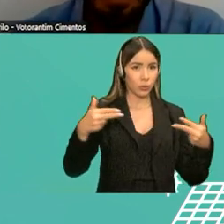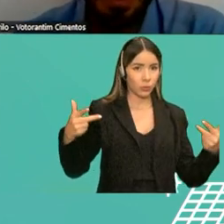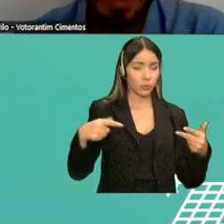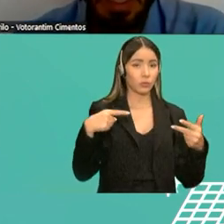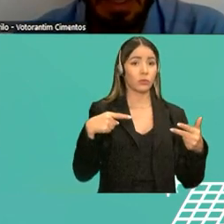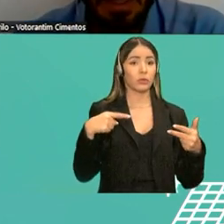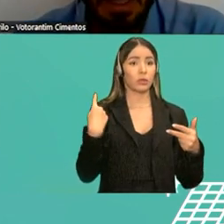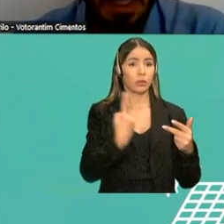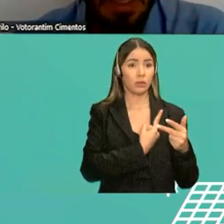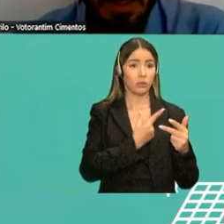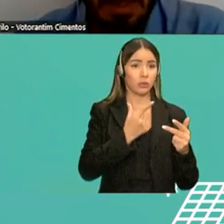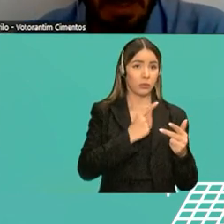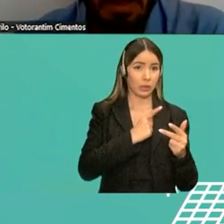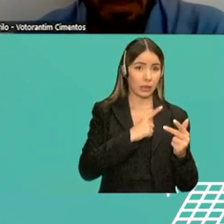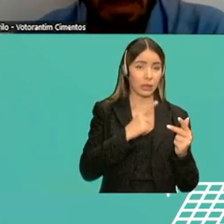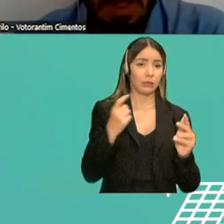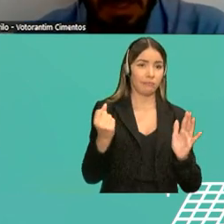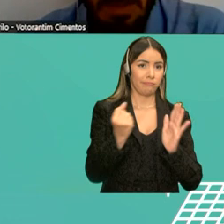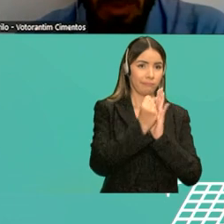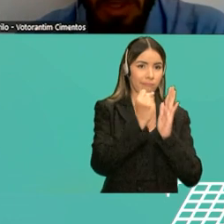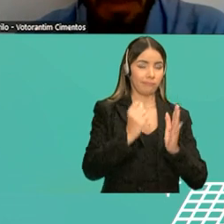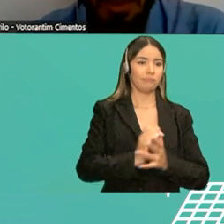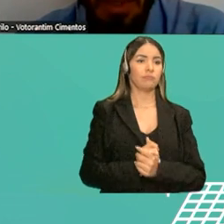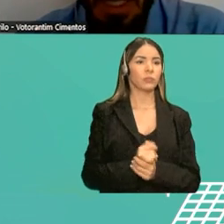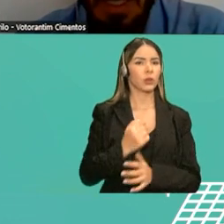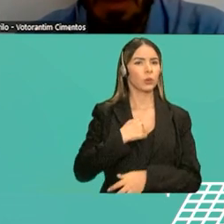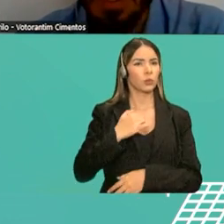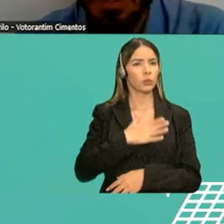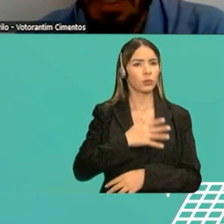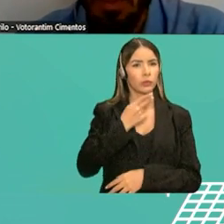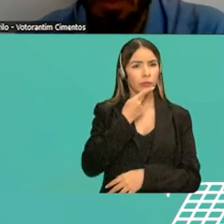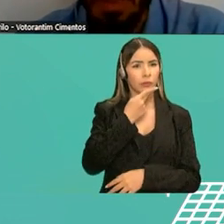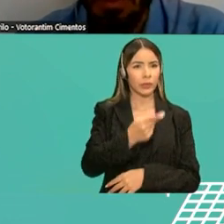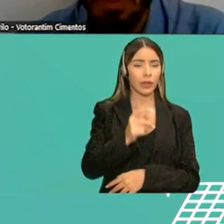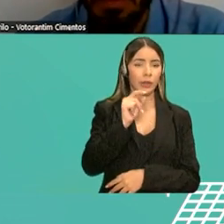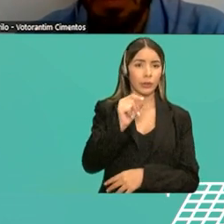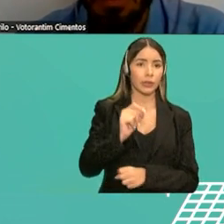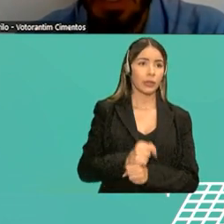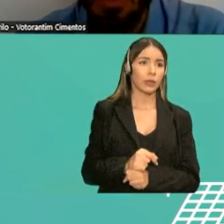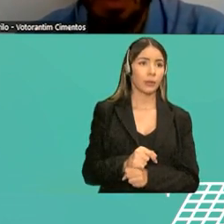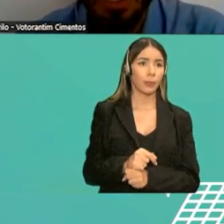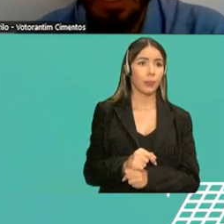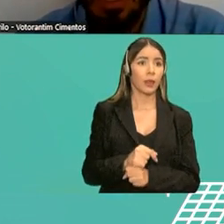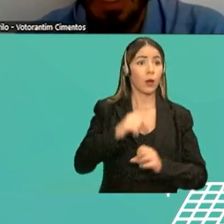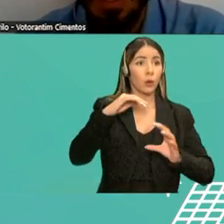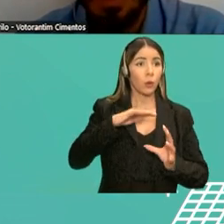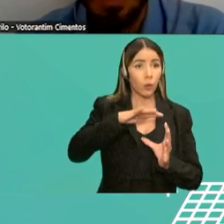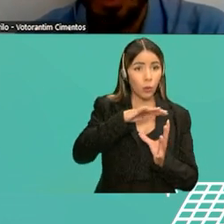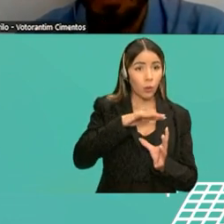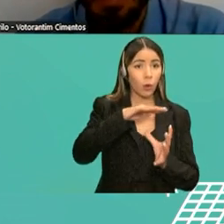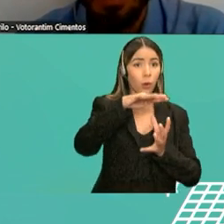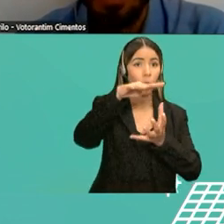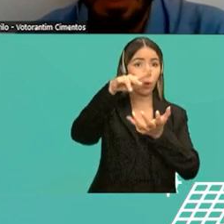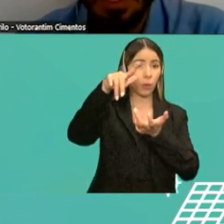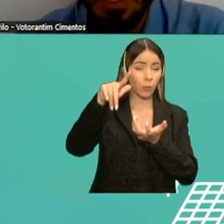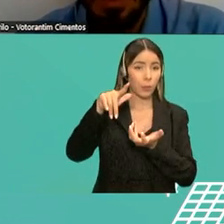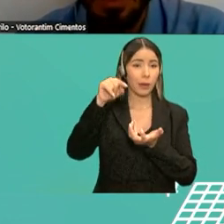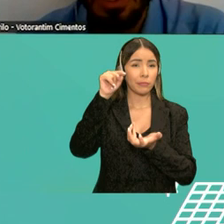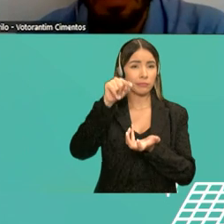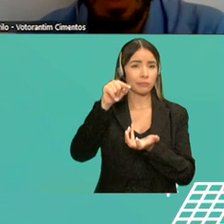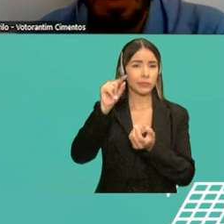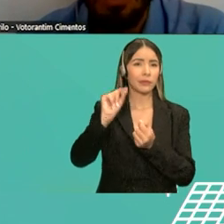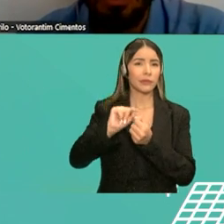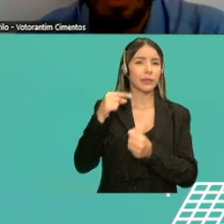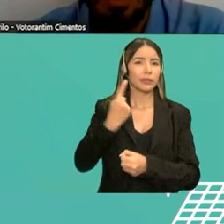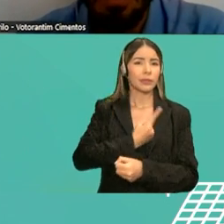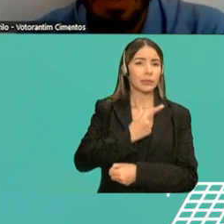our processing plant, that is Verdera, another brand of us. And this global presence makes us to be